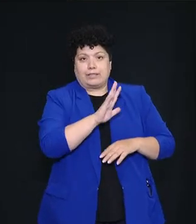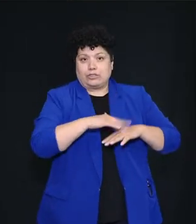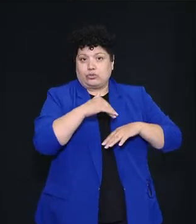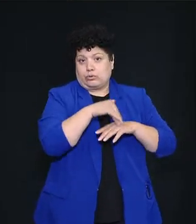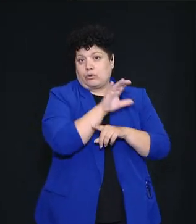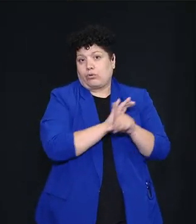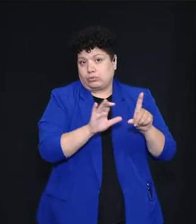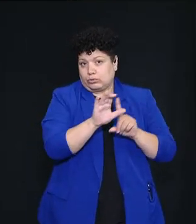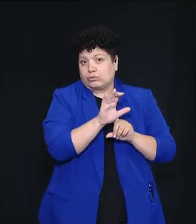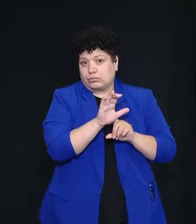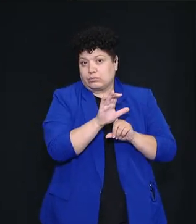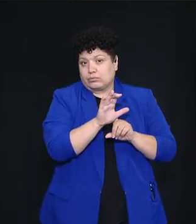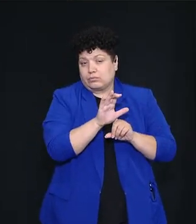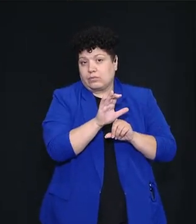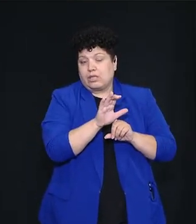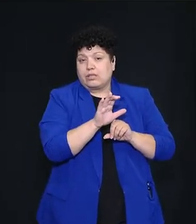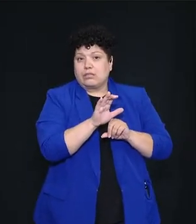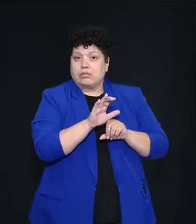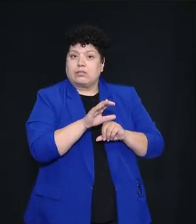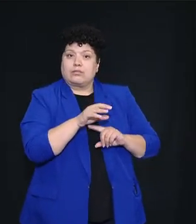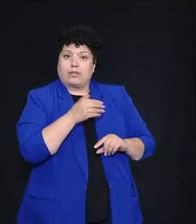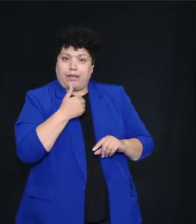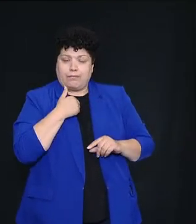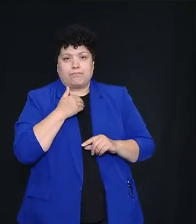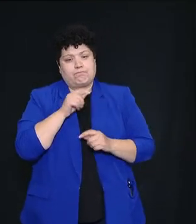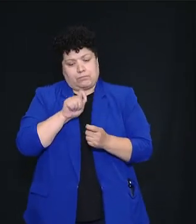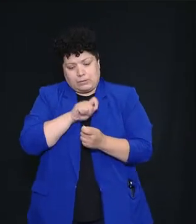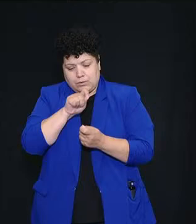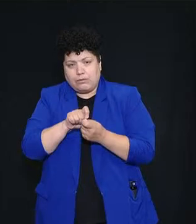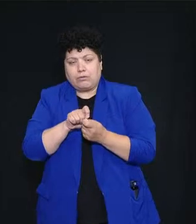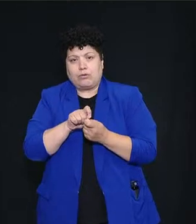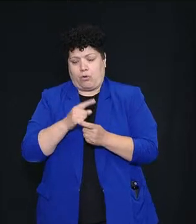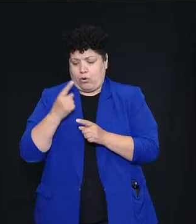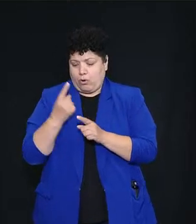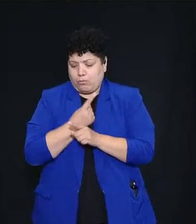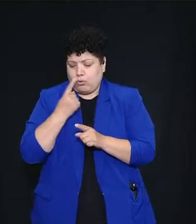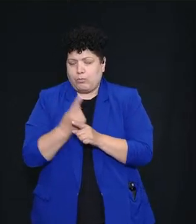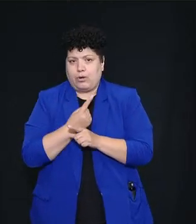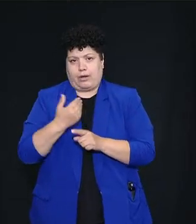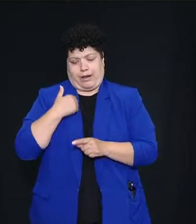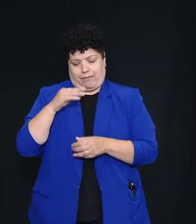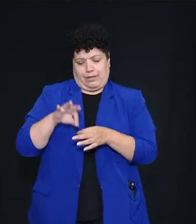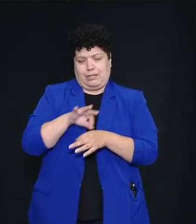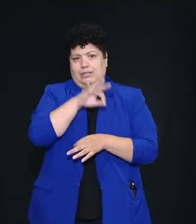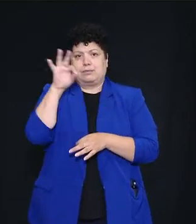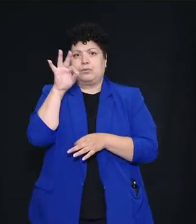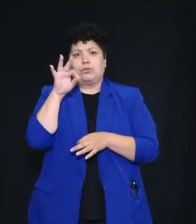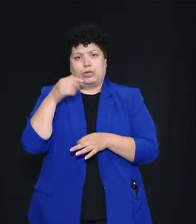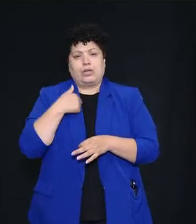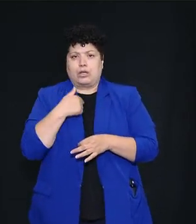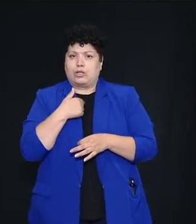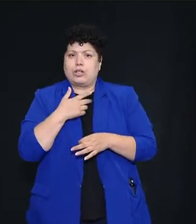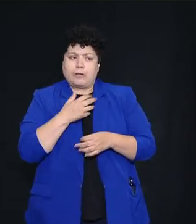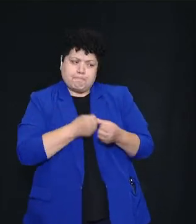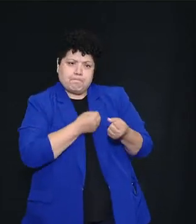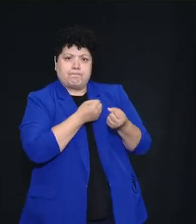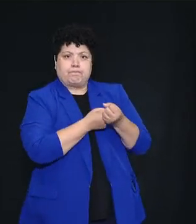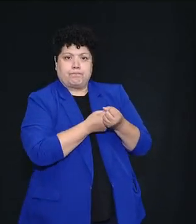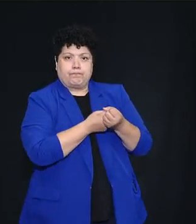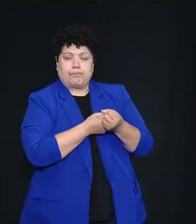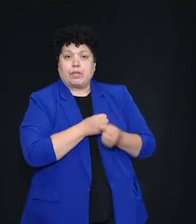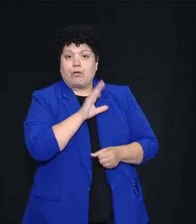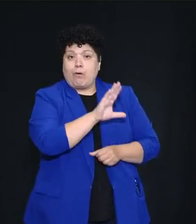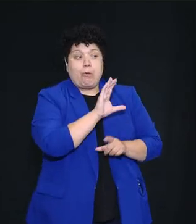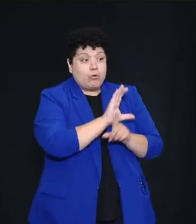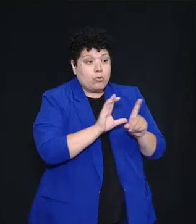cultures in specific and appropriate spiritual ways that include attention to